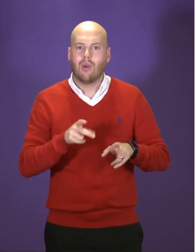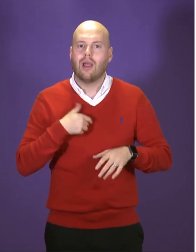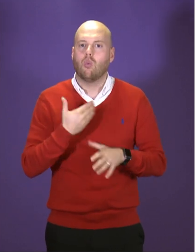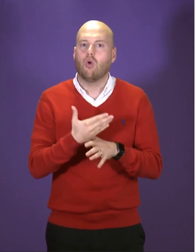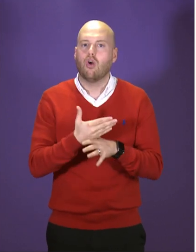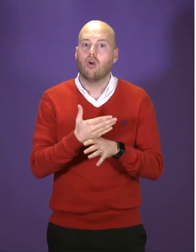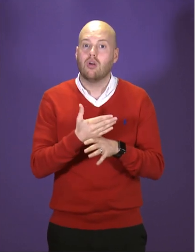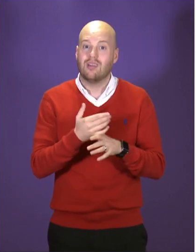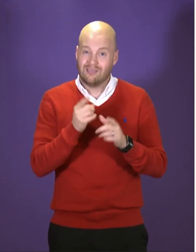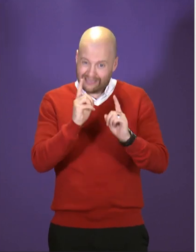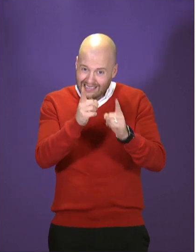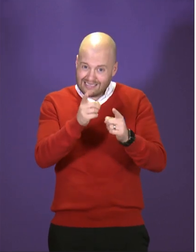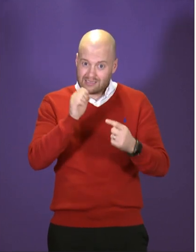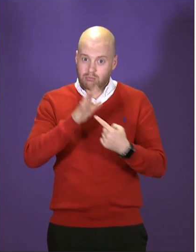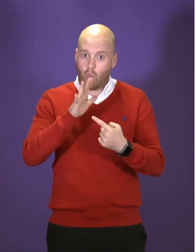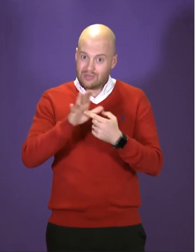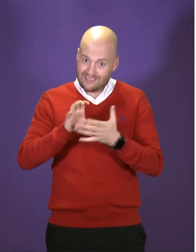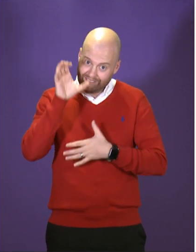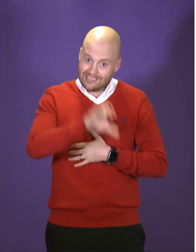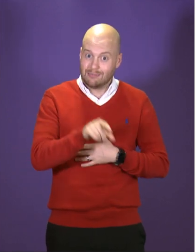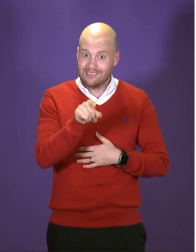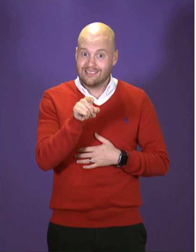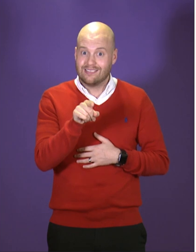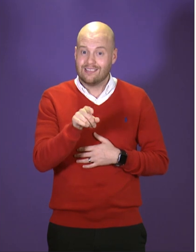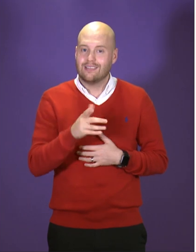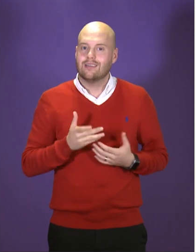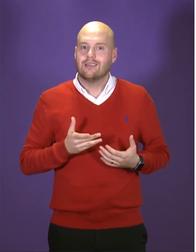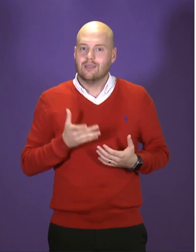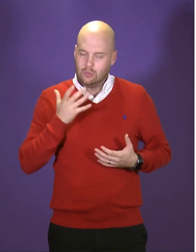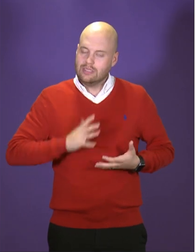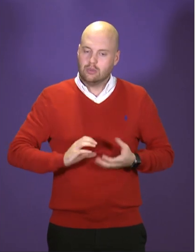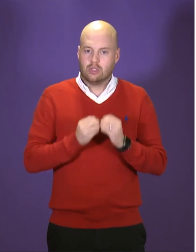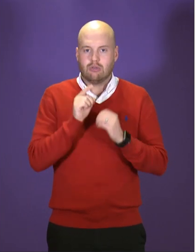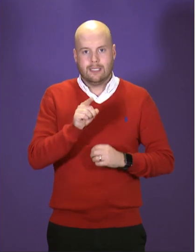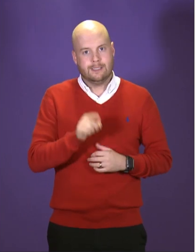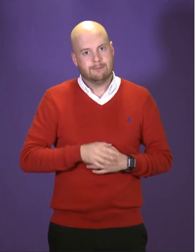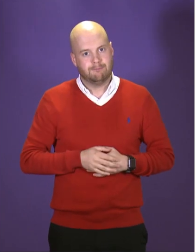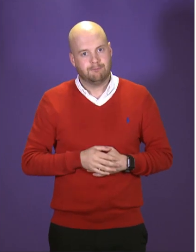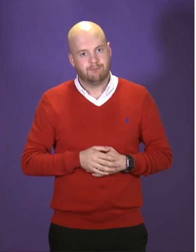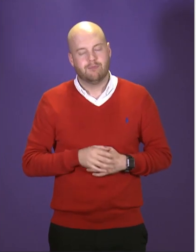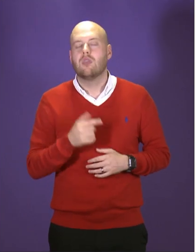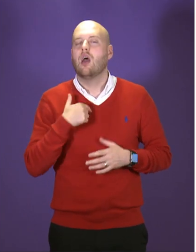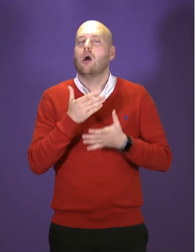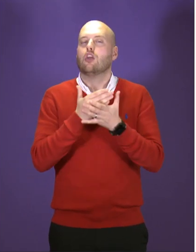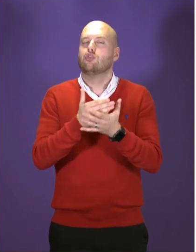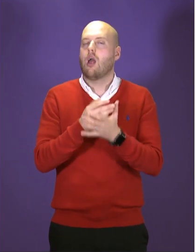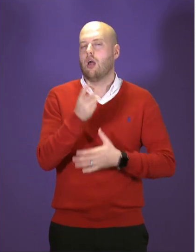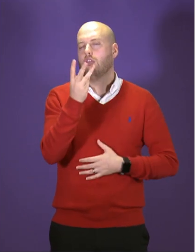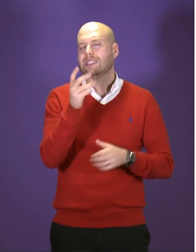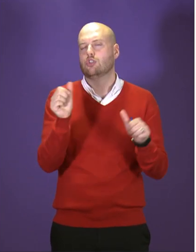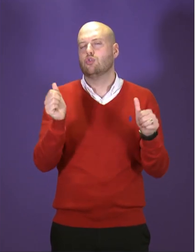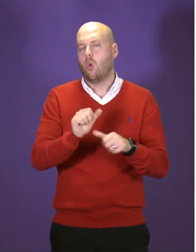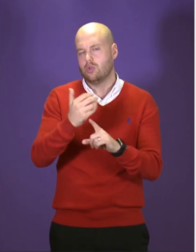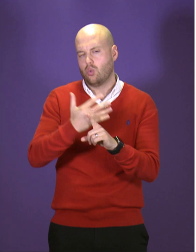we need to do. That's what we have to create. I'm going to share three small short stories with you just again to